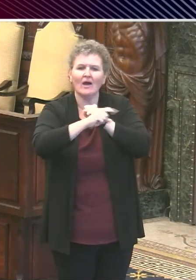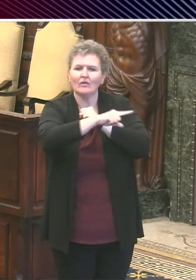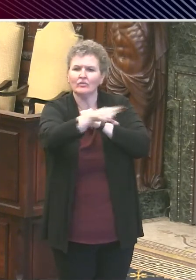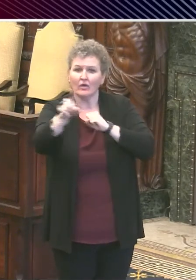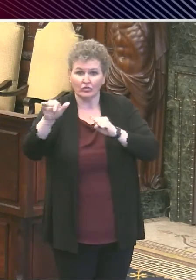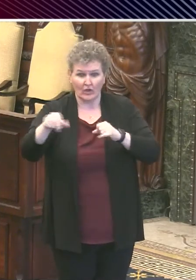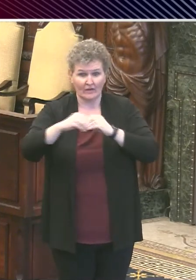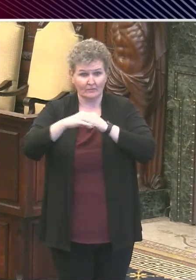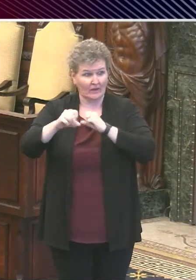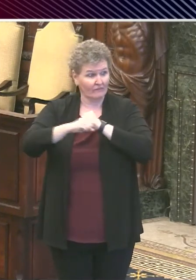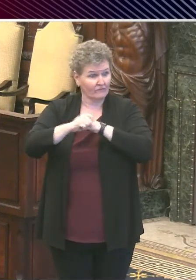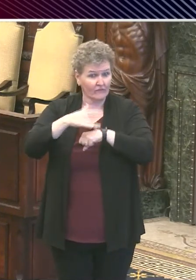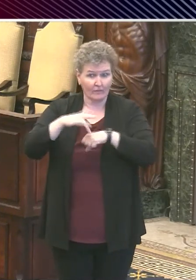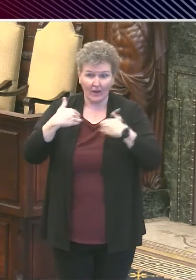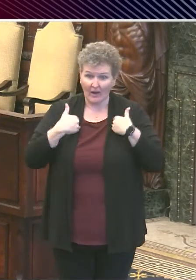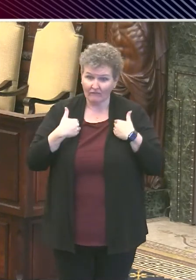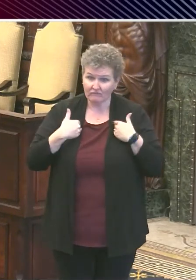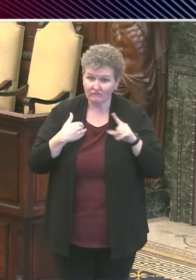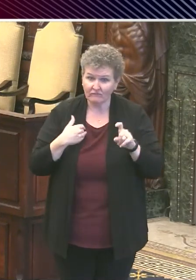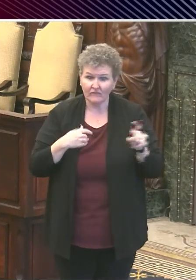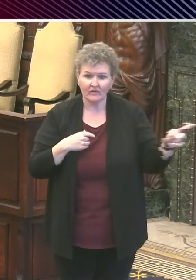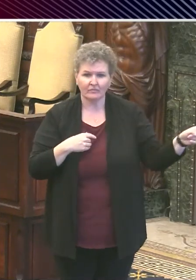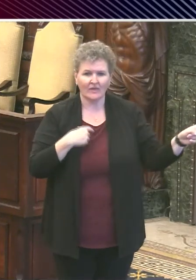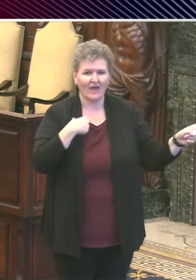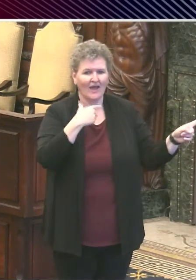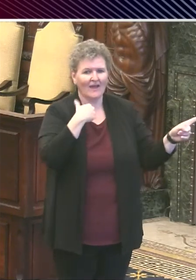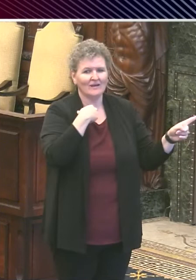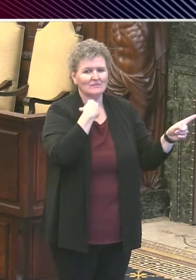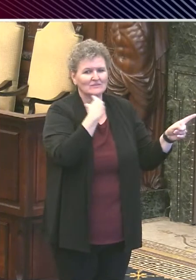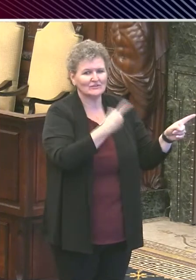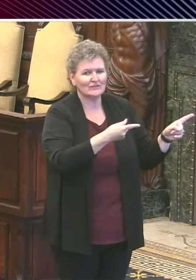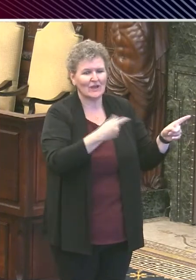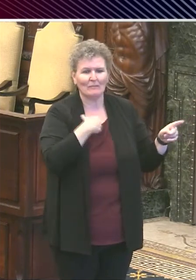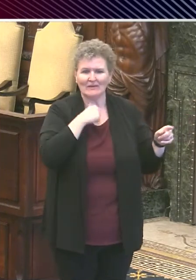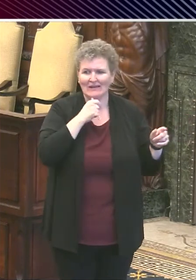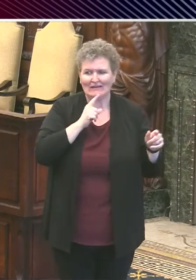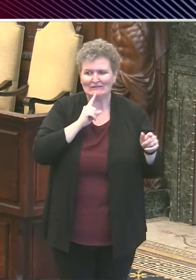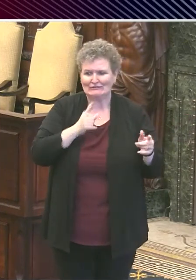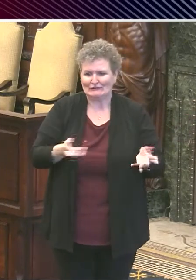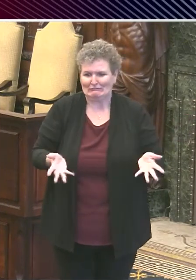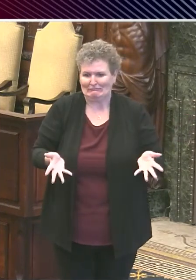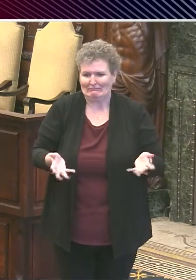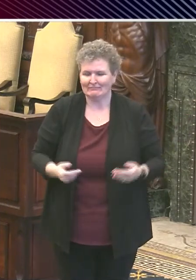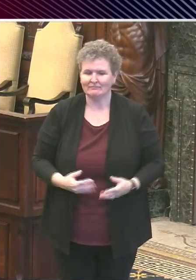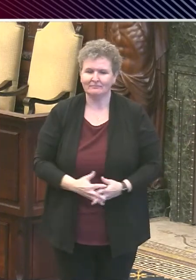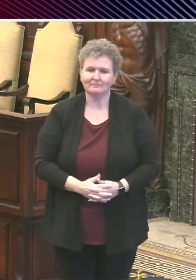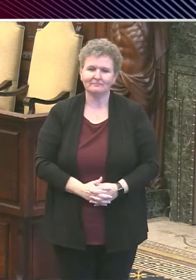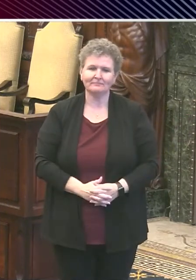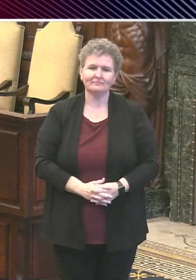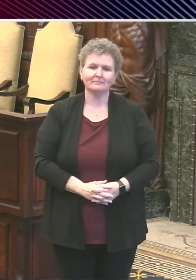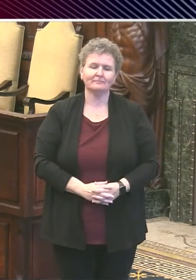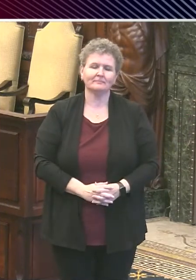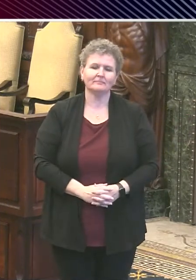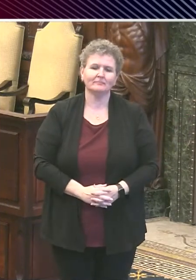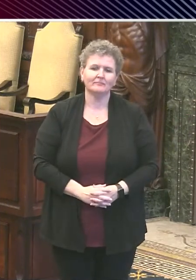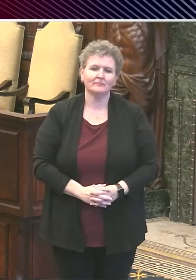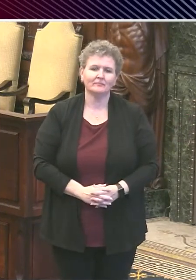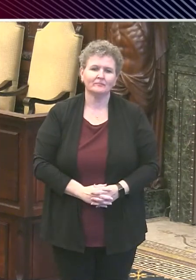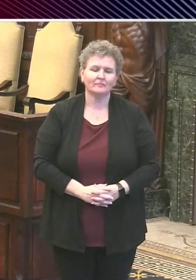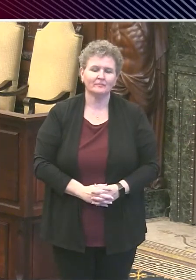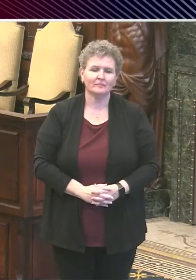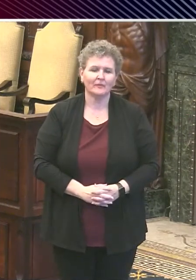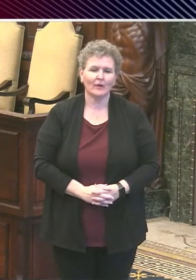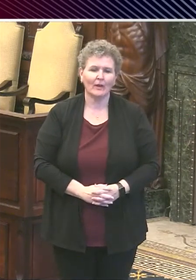We'll have to get back to you on that. I'm not sure that they are. Okay. And this does not run afoul. I see you're having them wrapped